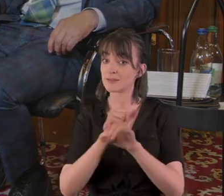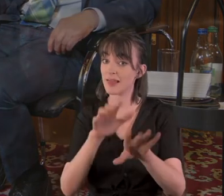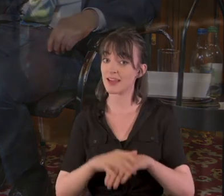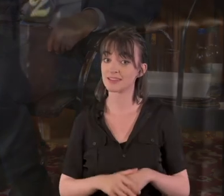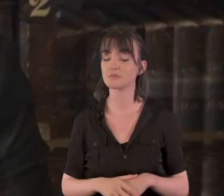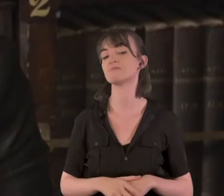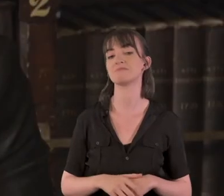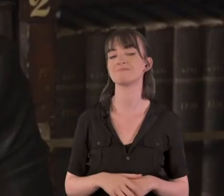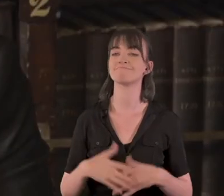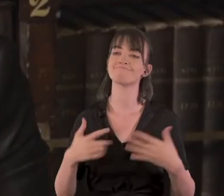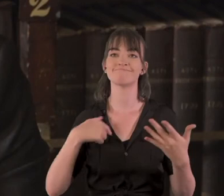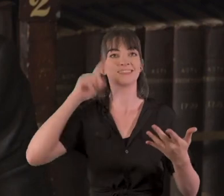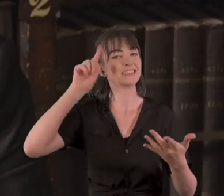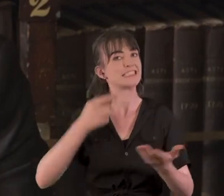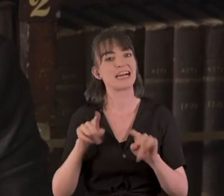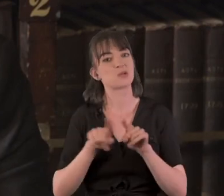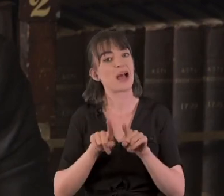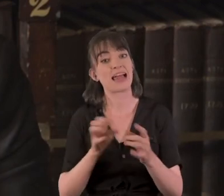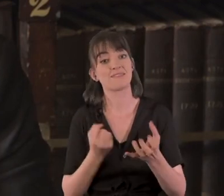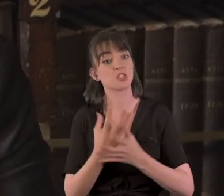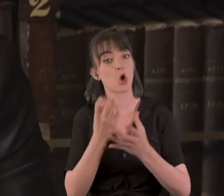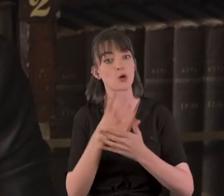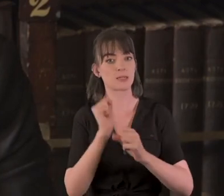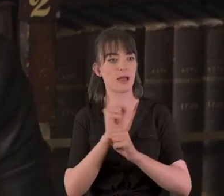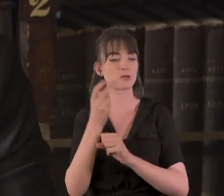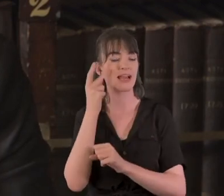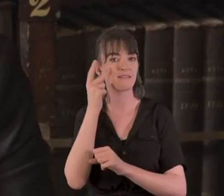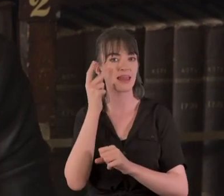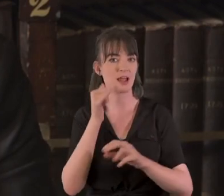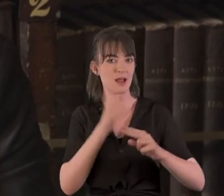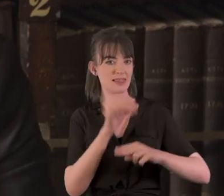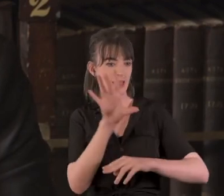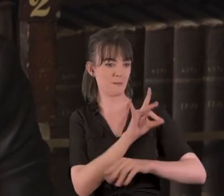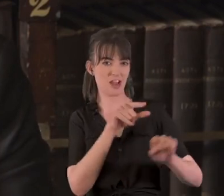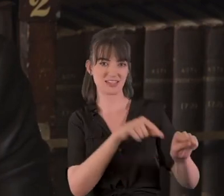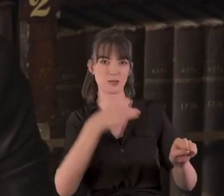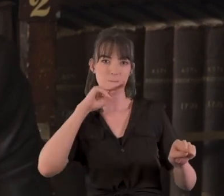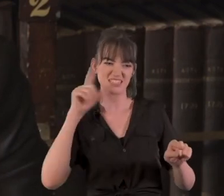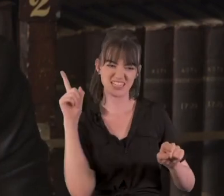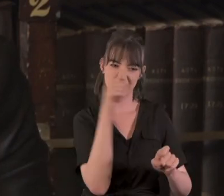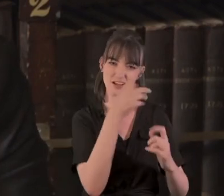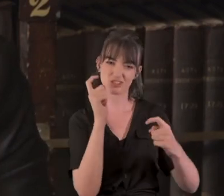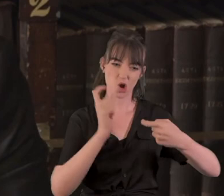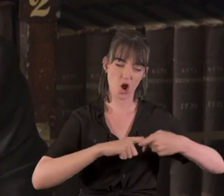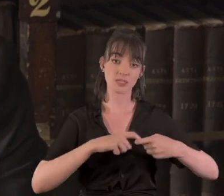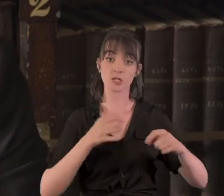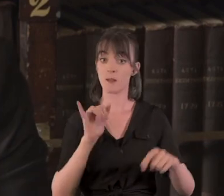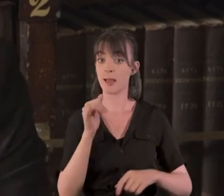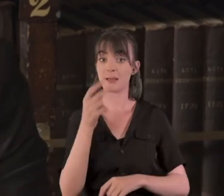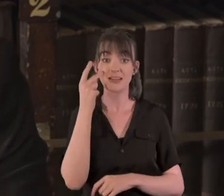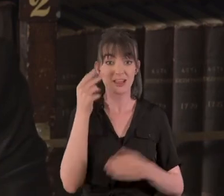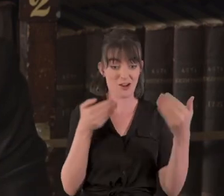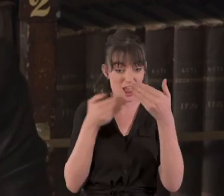there's also stories about De Valera being in Limerick and being hard to communicate with. So maybe he was